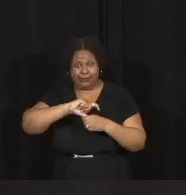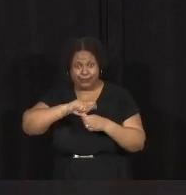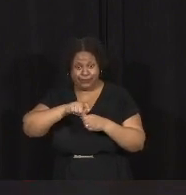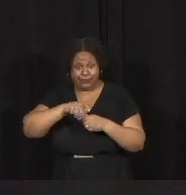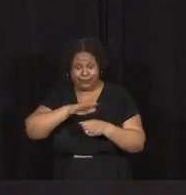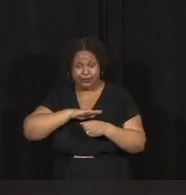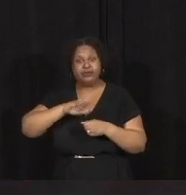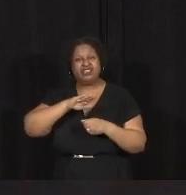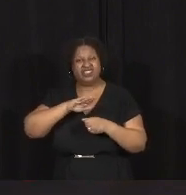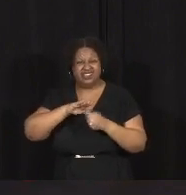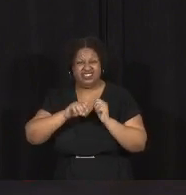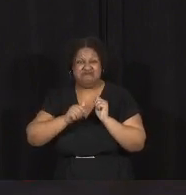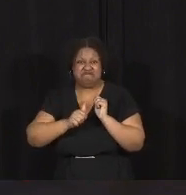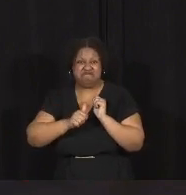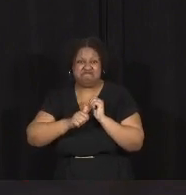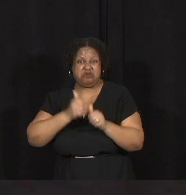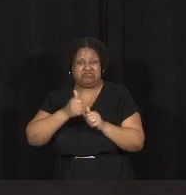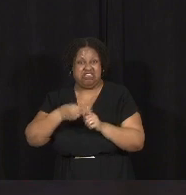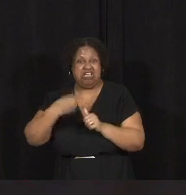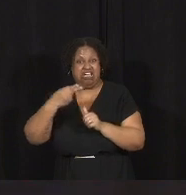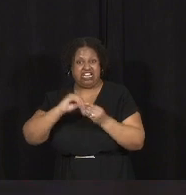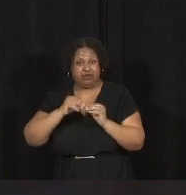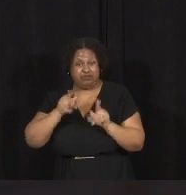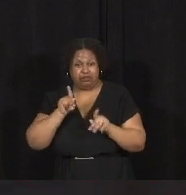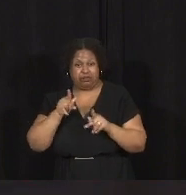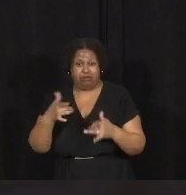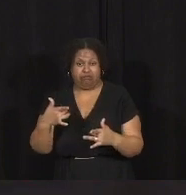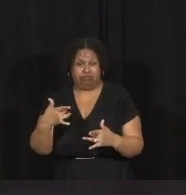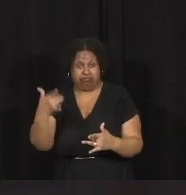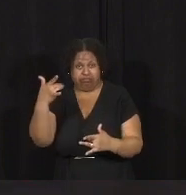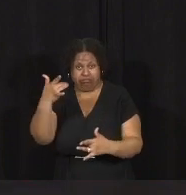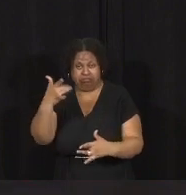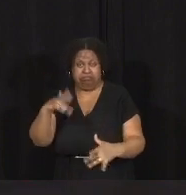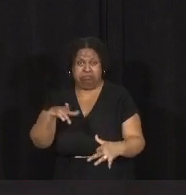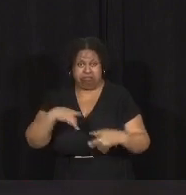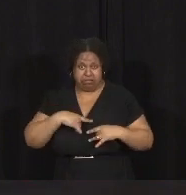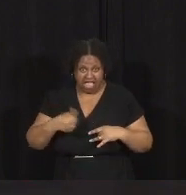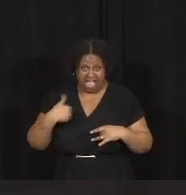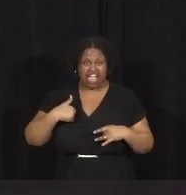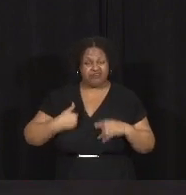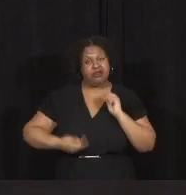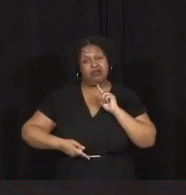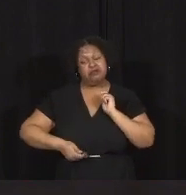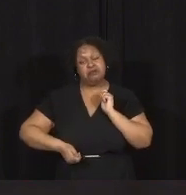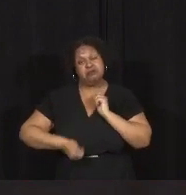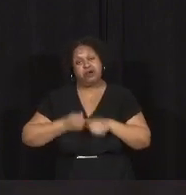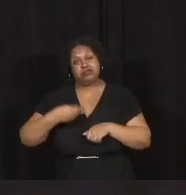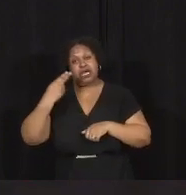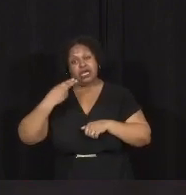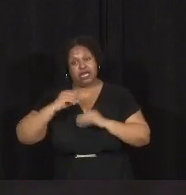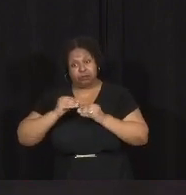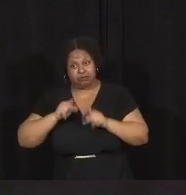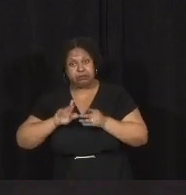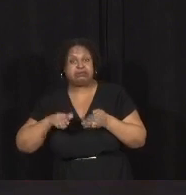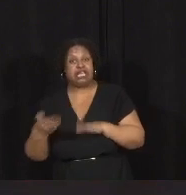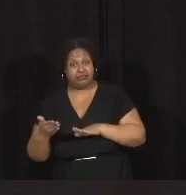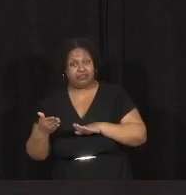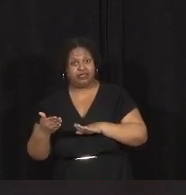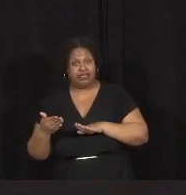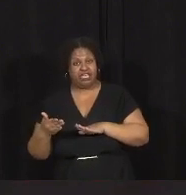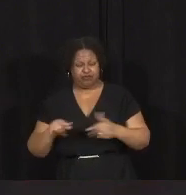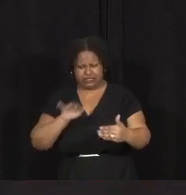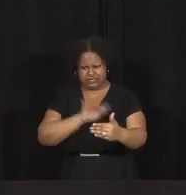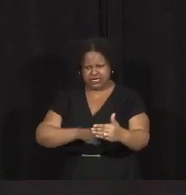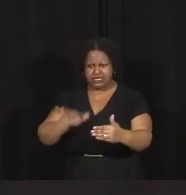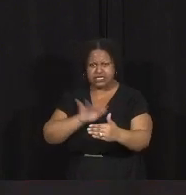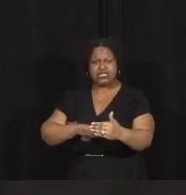our deaths, then it might turn out that when we actually look at this, there is a higher level of background